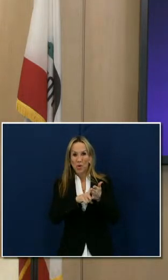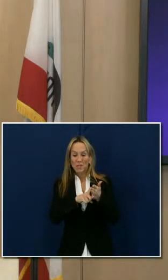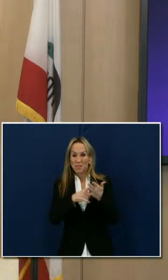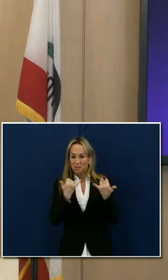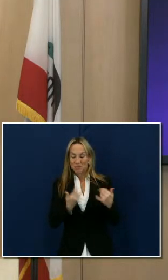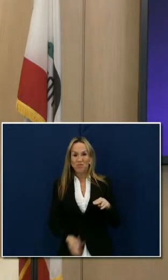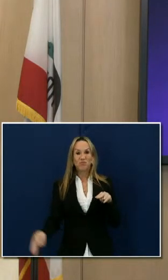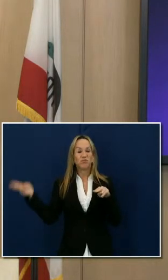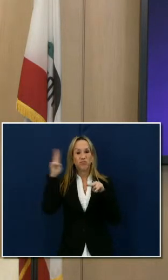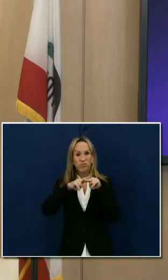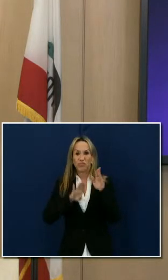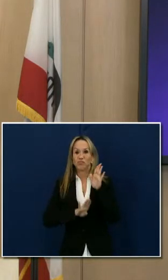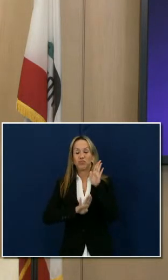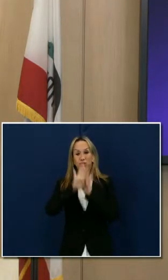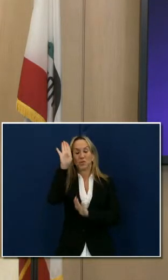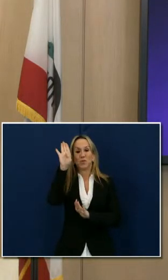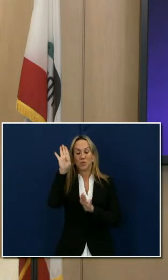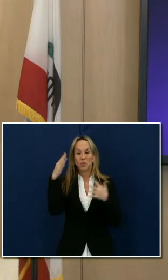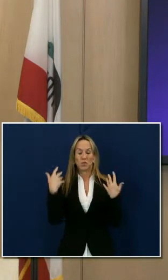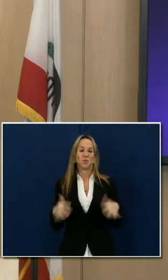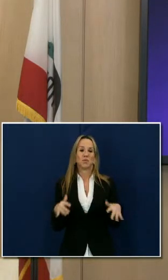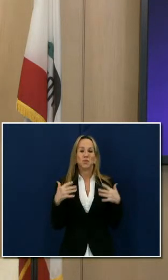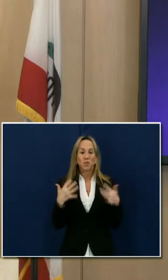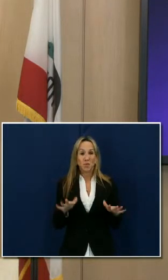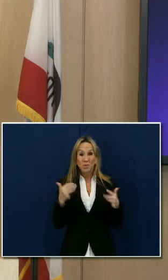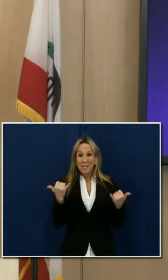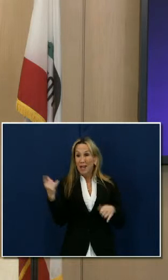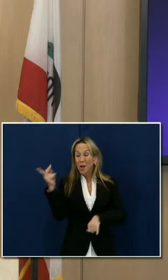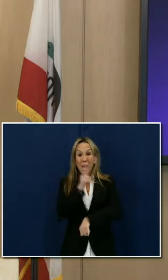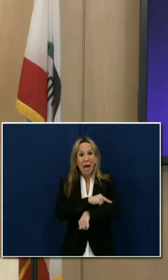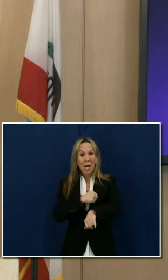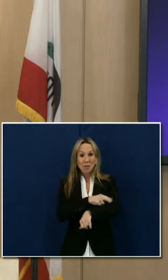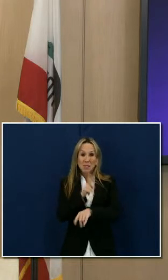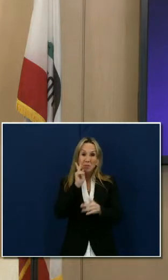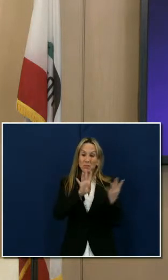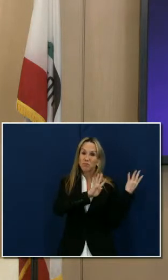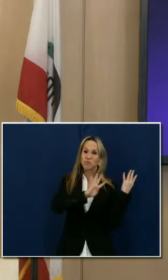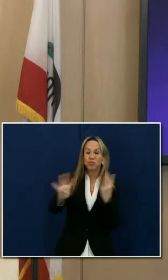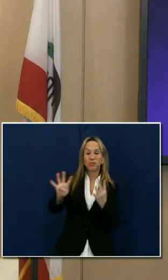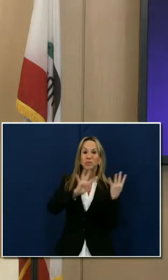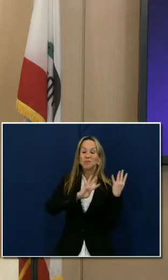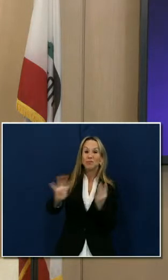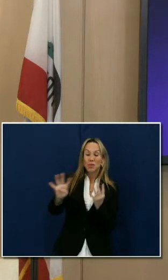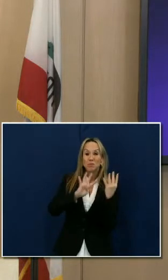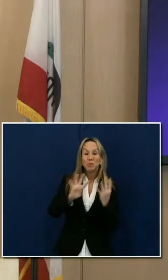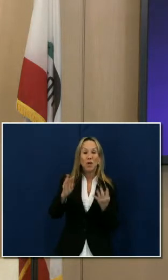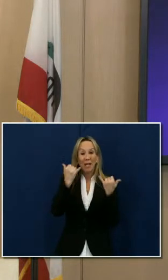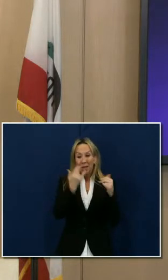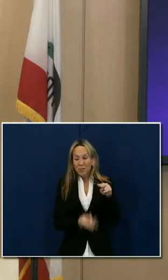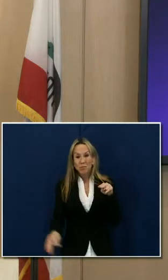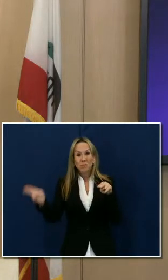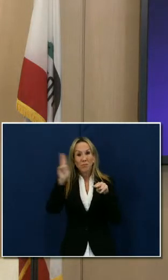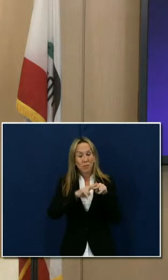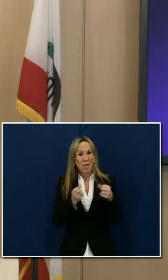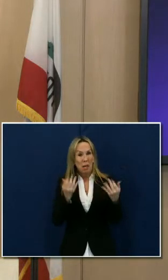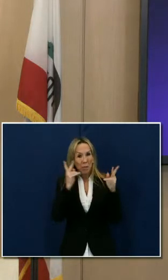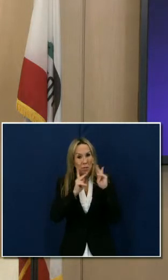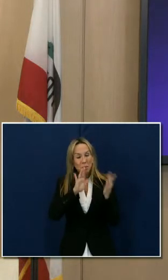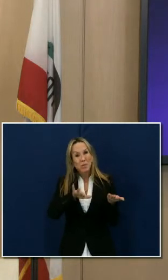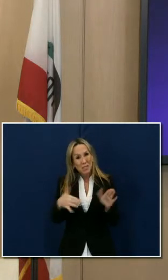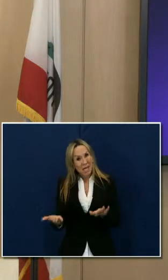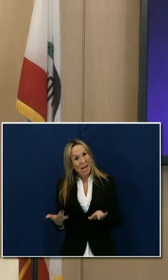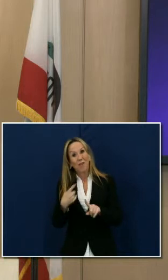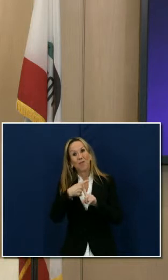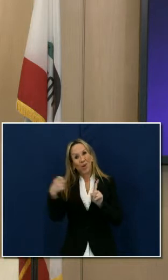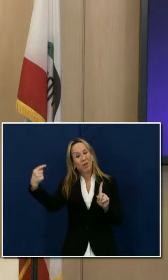record numbers of cases, massive increases in hospitalizations and significant jumps in reported deaths attributed to COVID. And